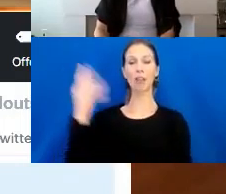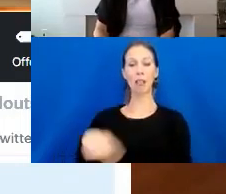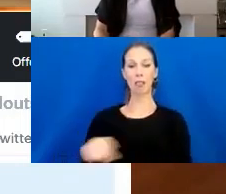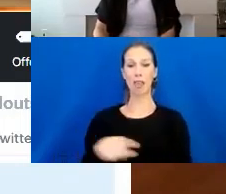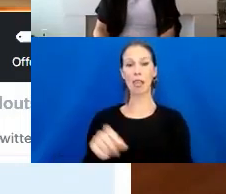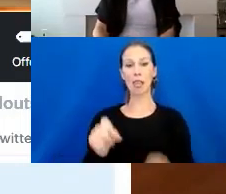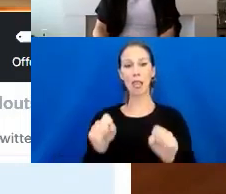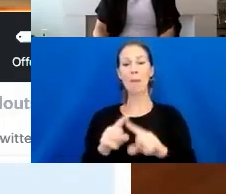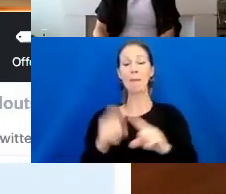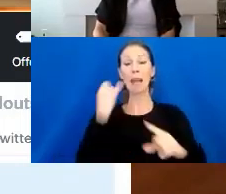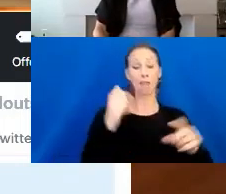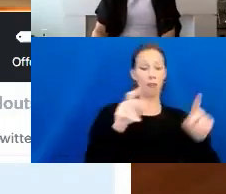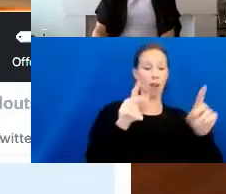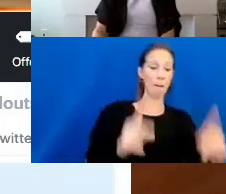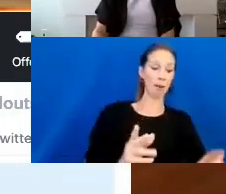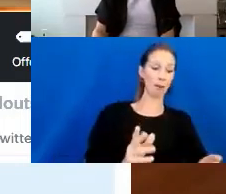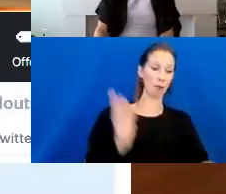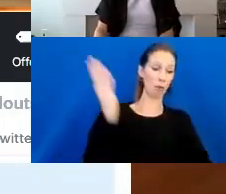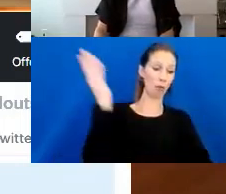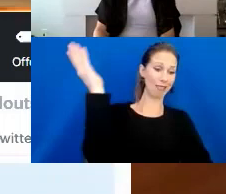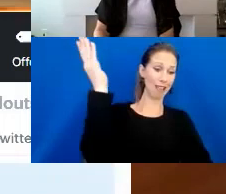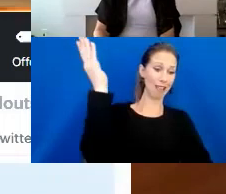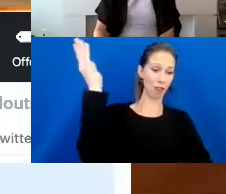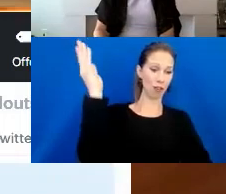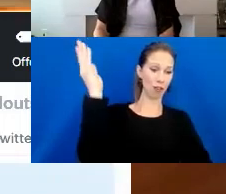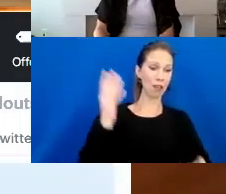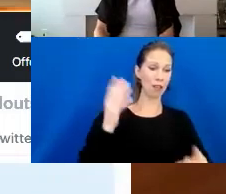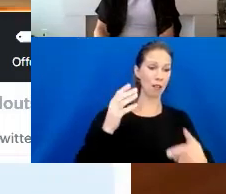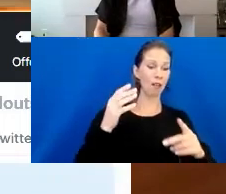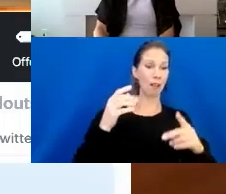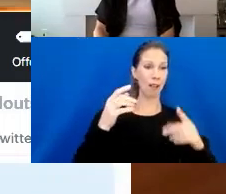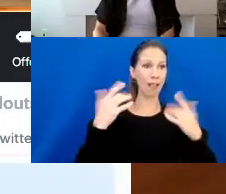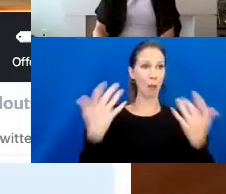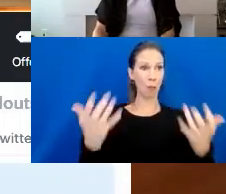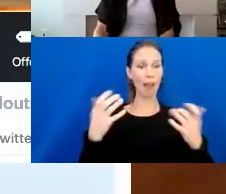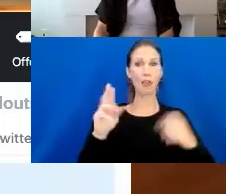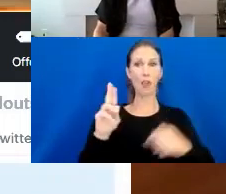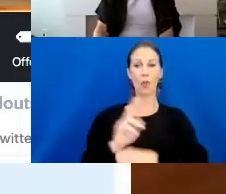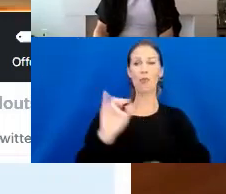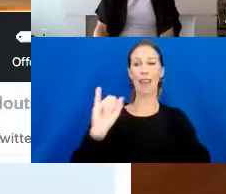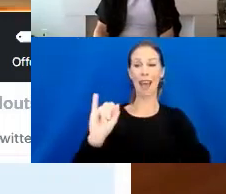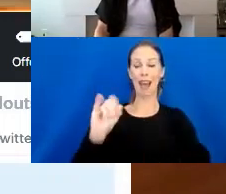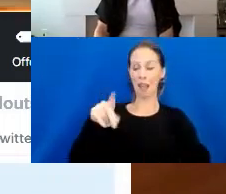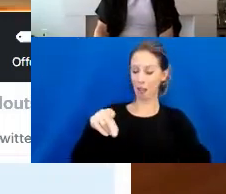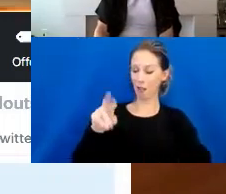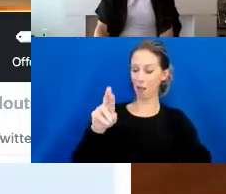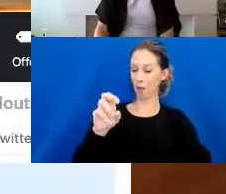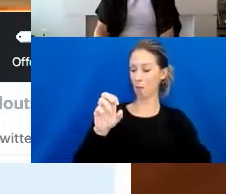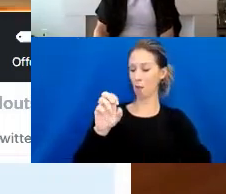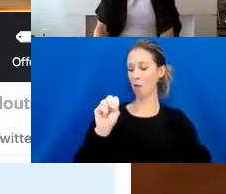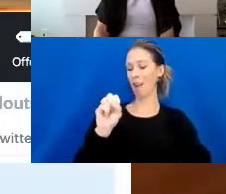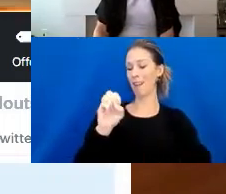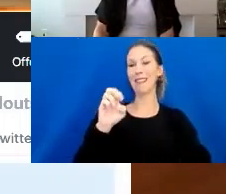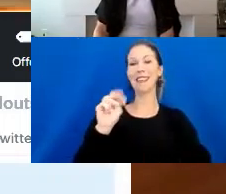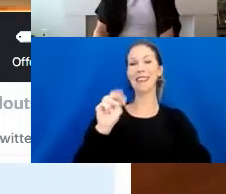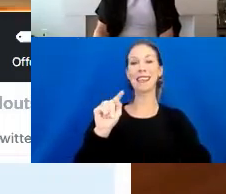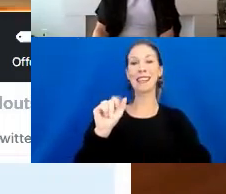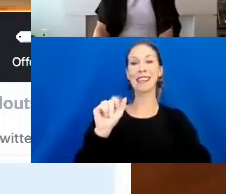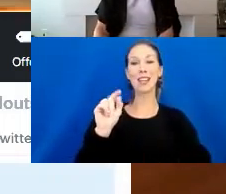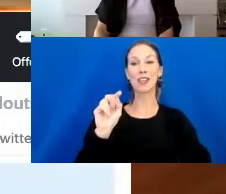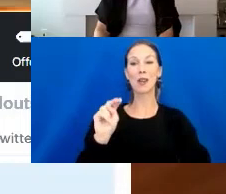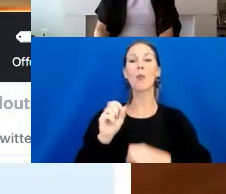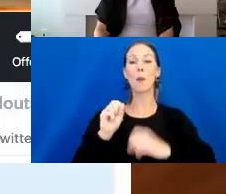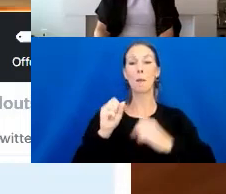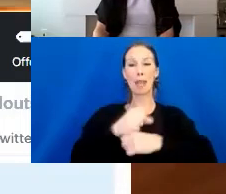lecturer chose to do so and wanted to do so, we would make that available. Anyone who's presenting a